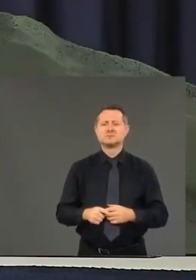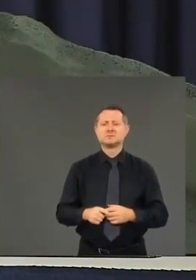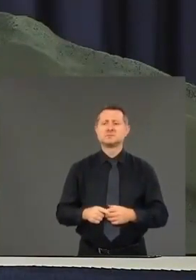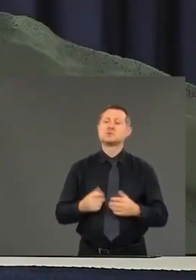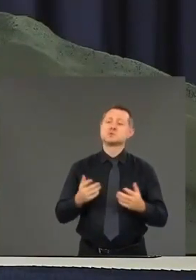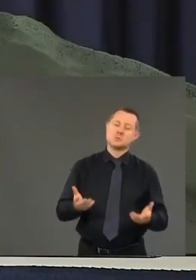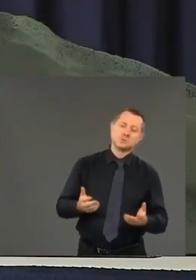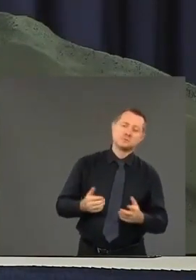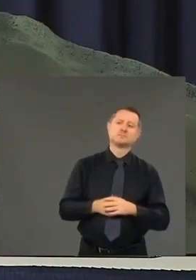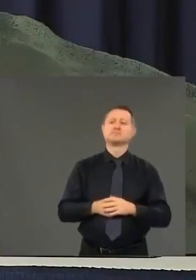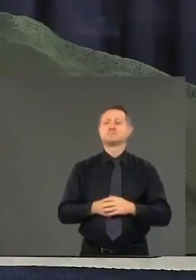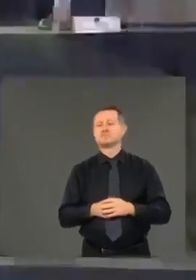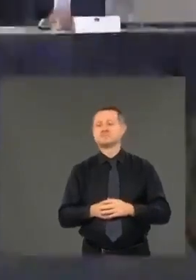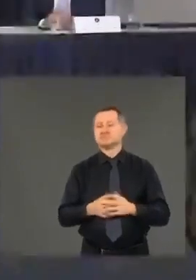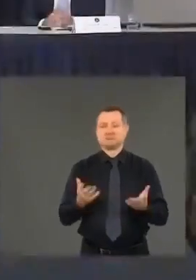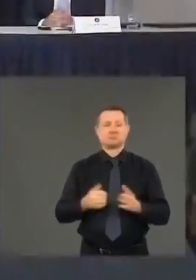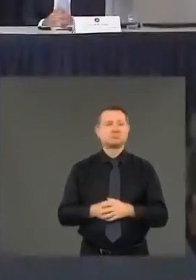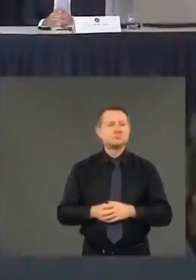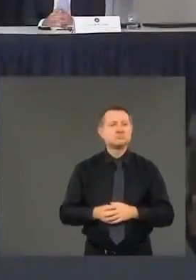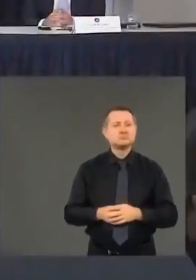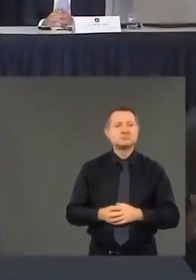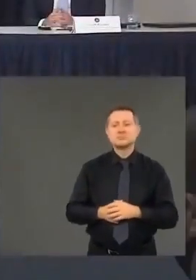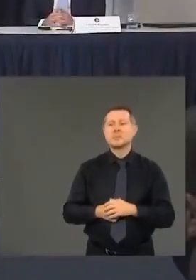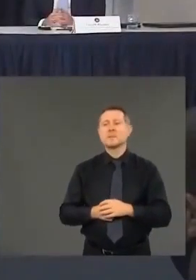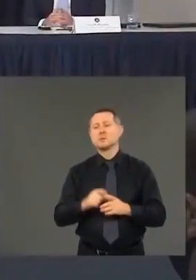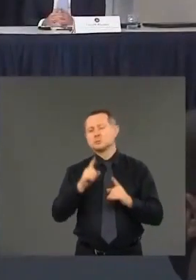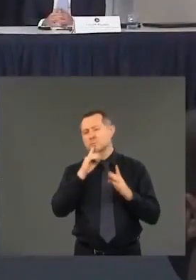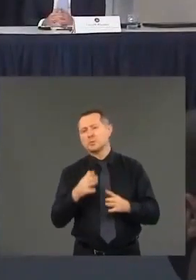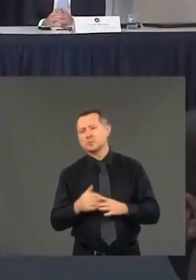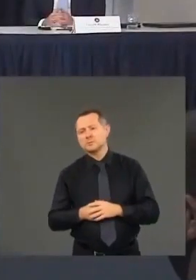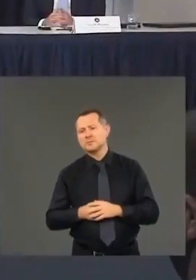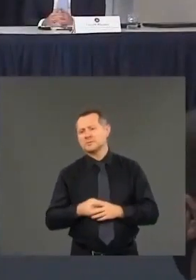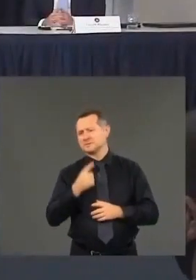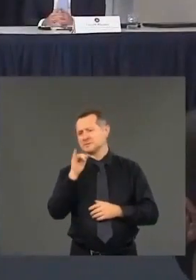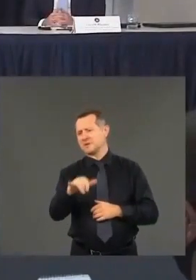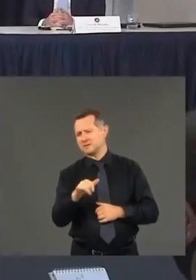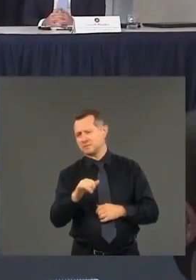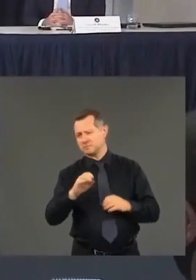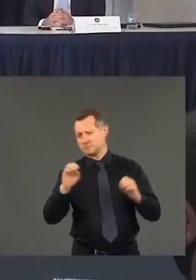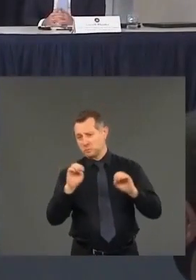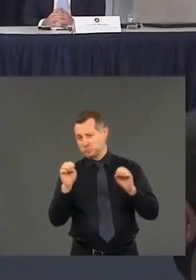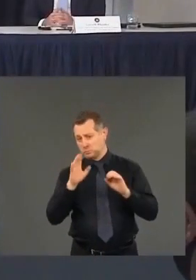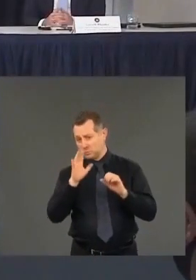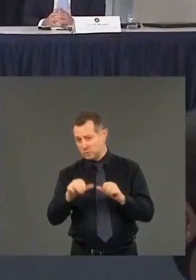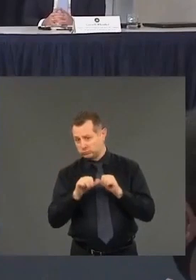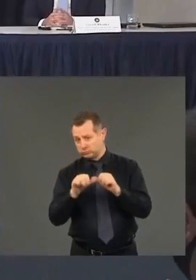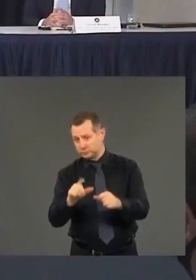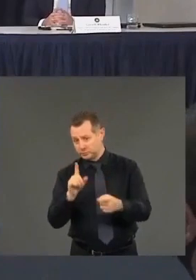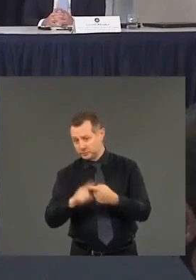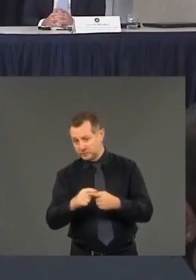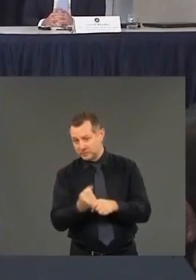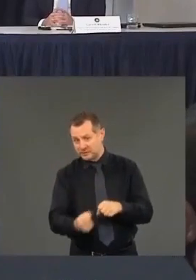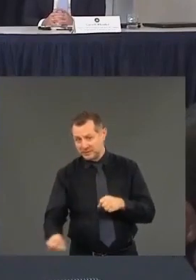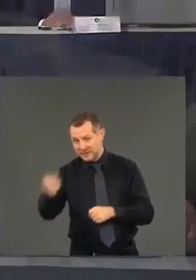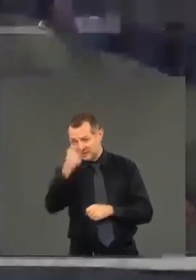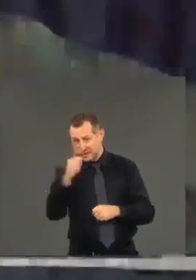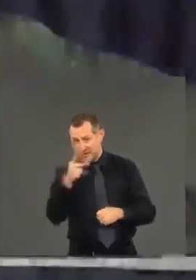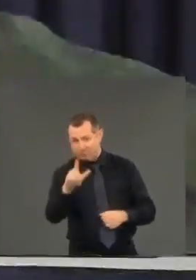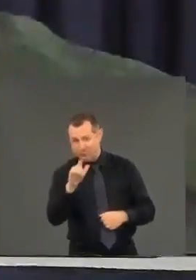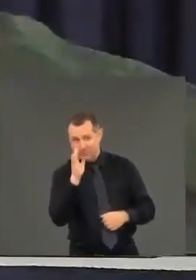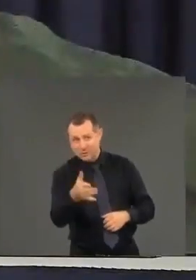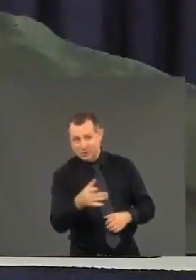So, yeah. Governor, so are you assuming that the state of emergency would last through April 2021? No. When does the